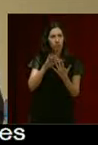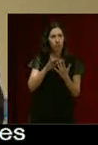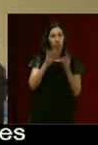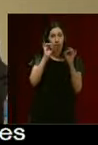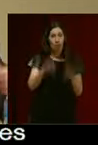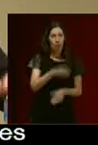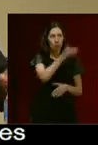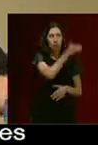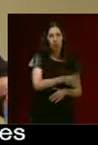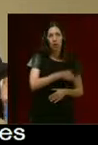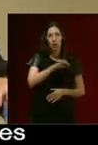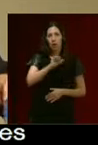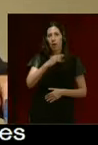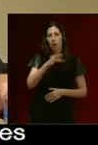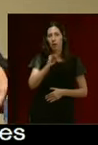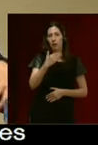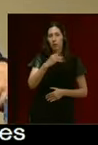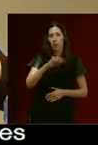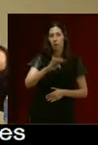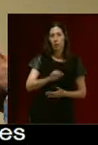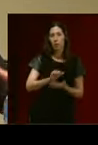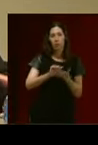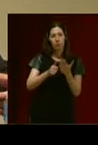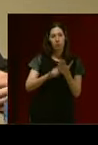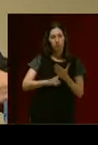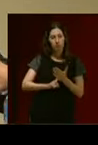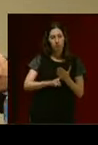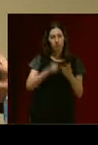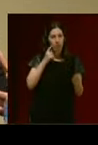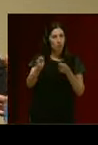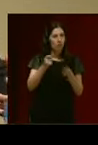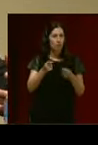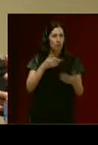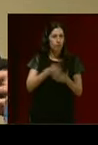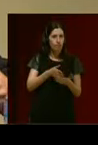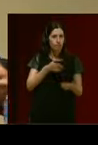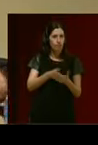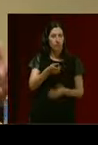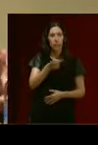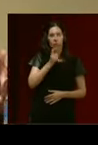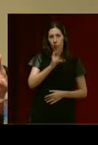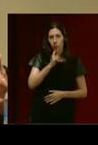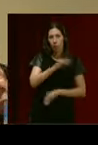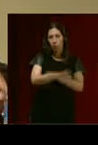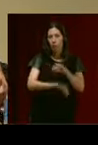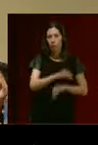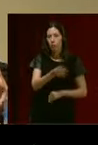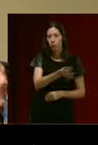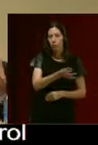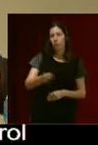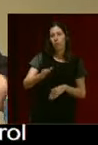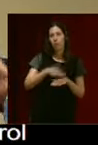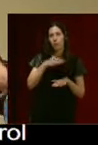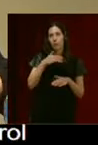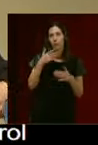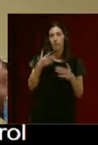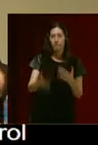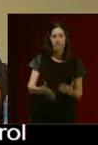that can do the same interaction as we do with Azibot, but the control interfaces are